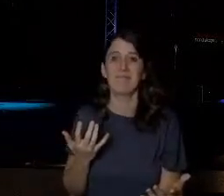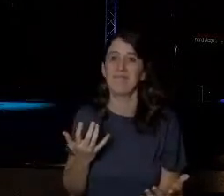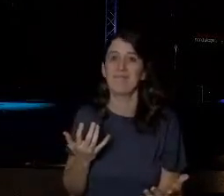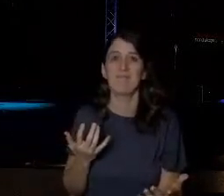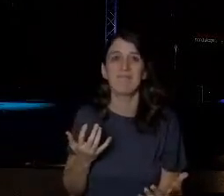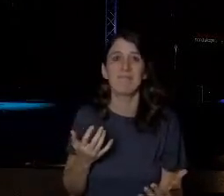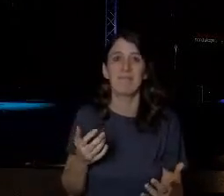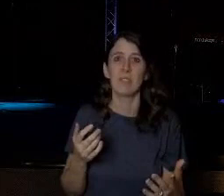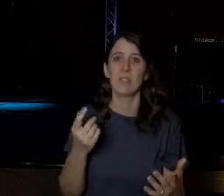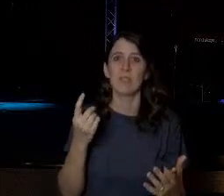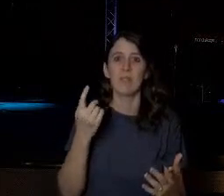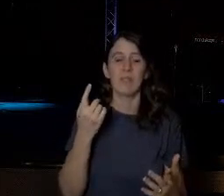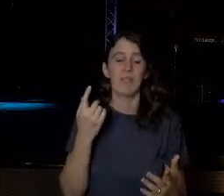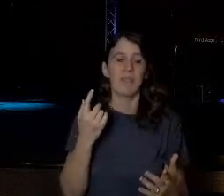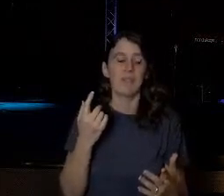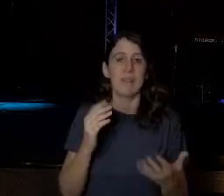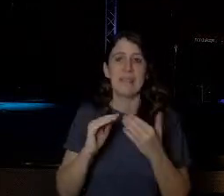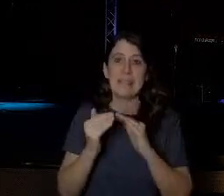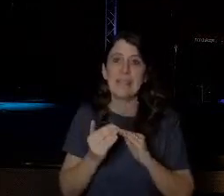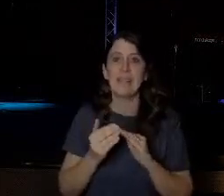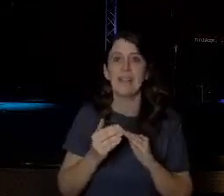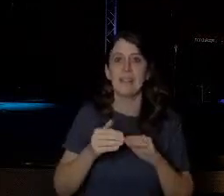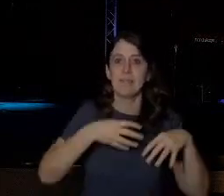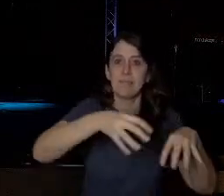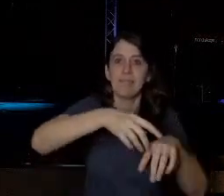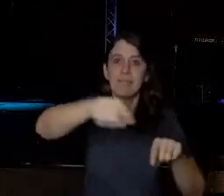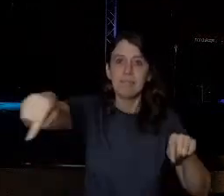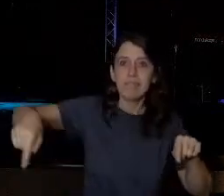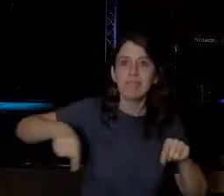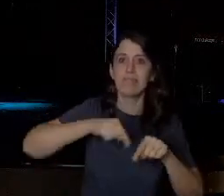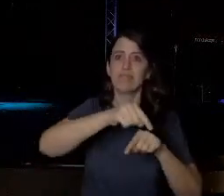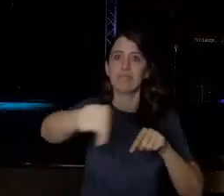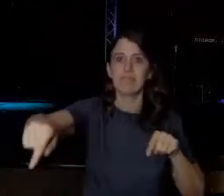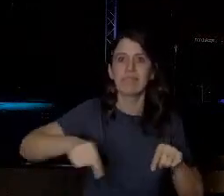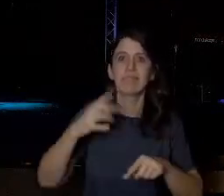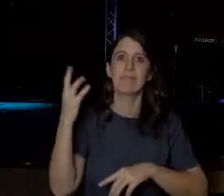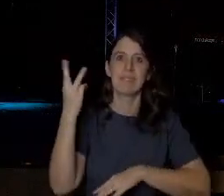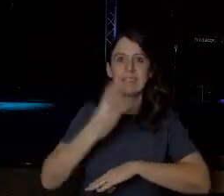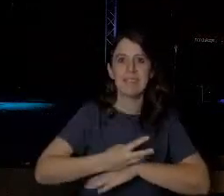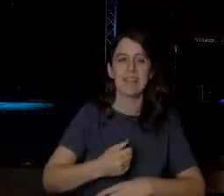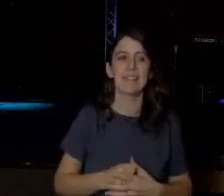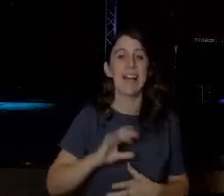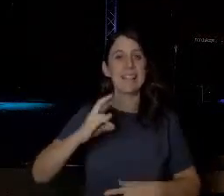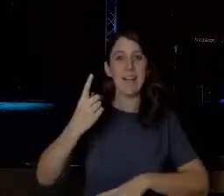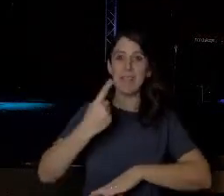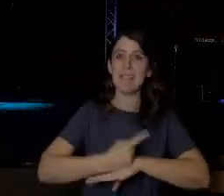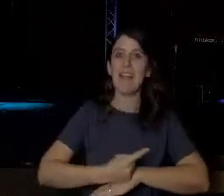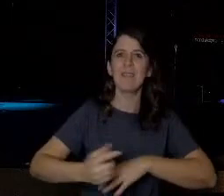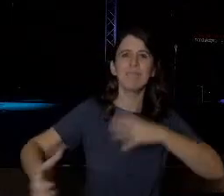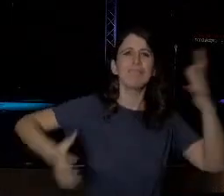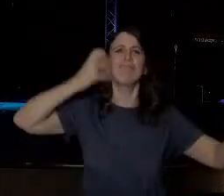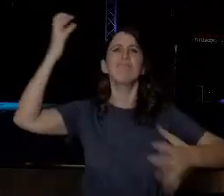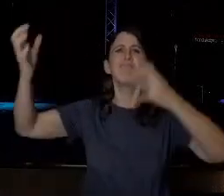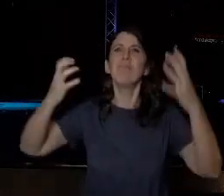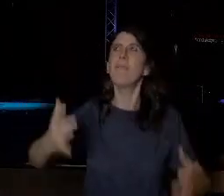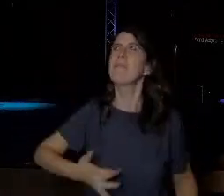a city once a day for 6 days. Because you know what? On the seventh day, we get to scream really loud and just feel the blessing of